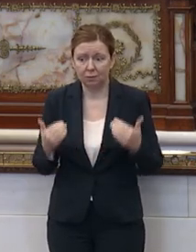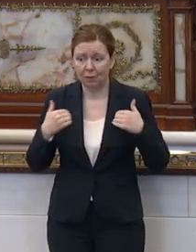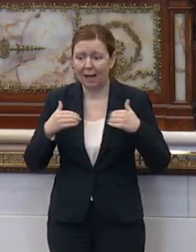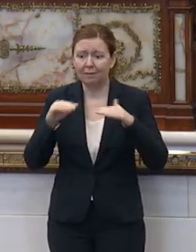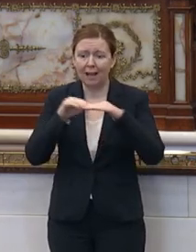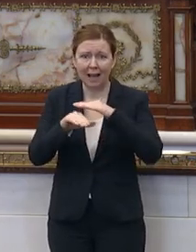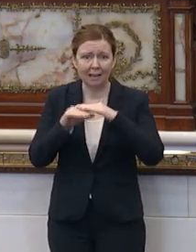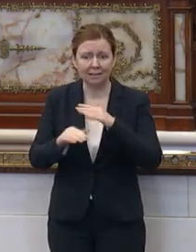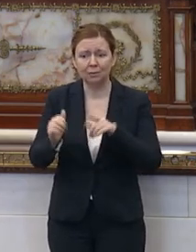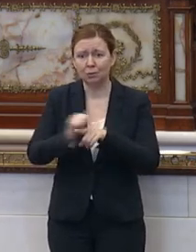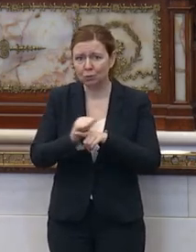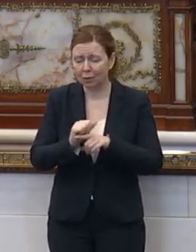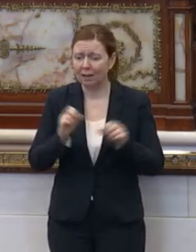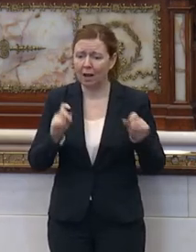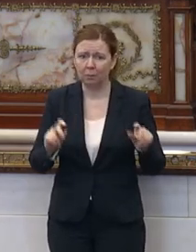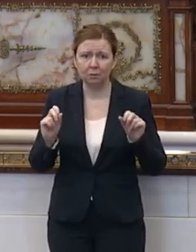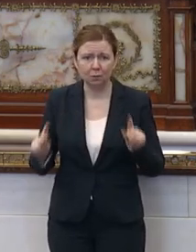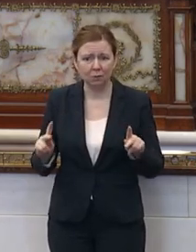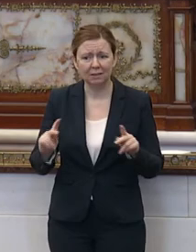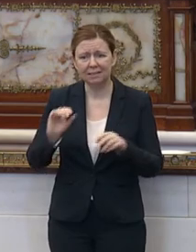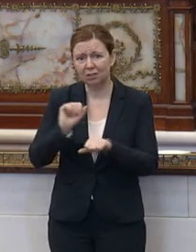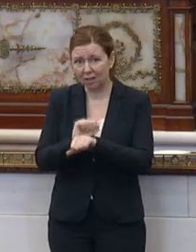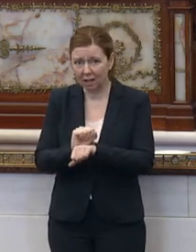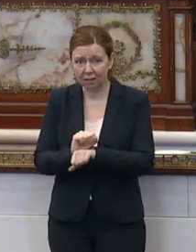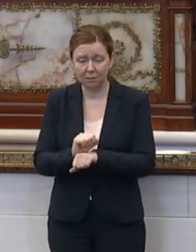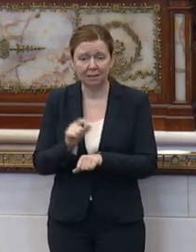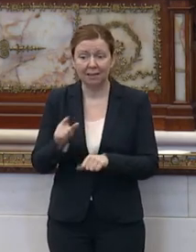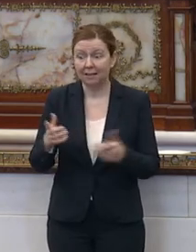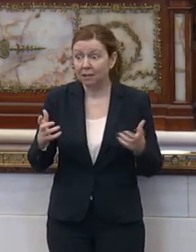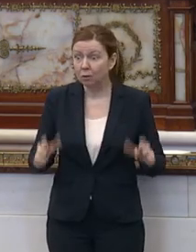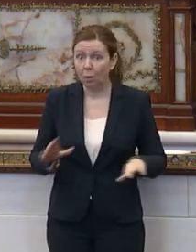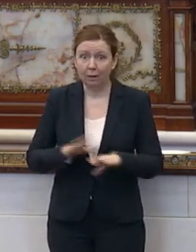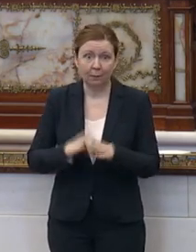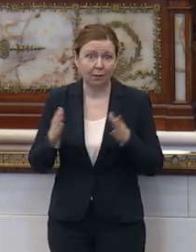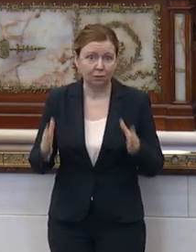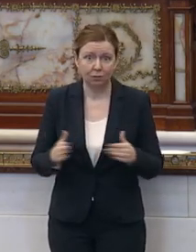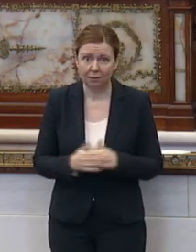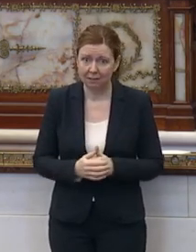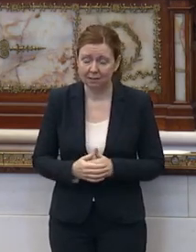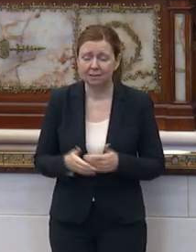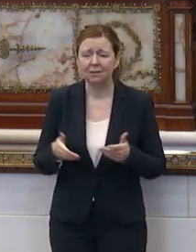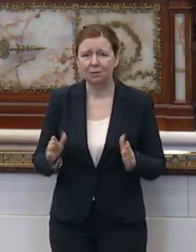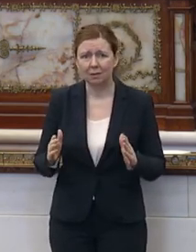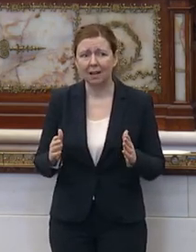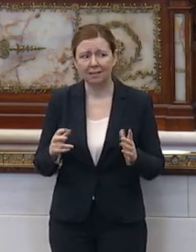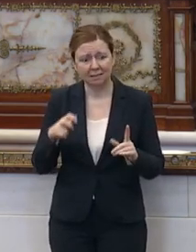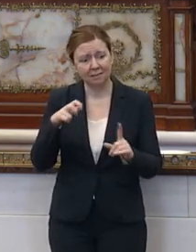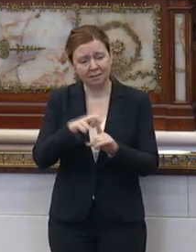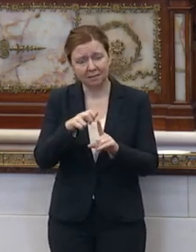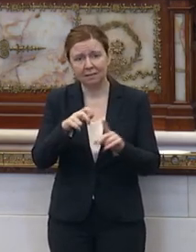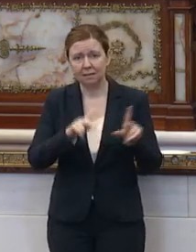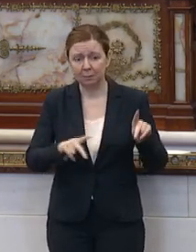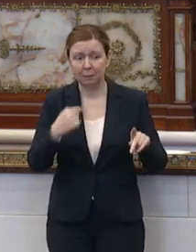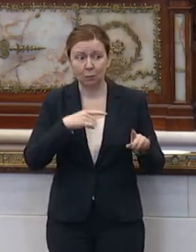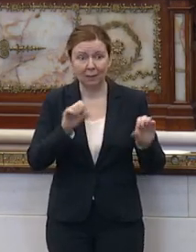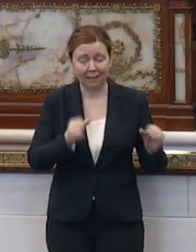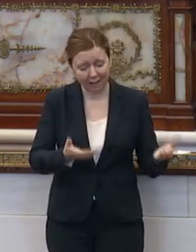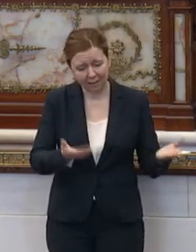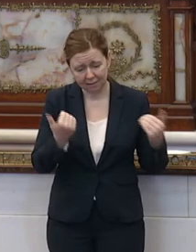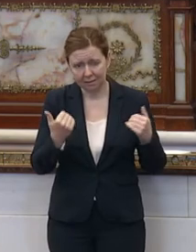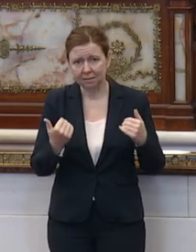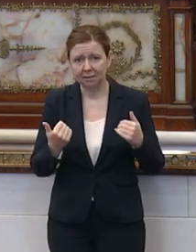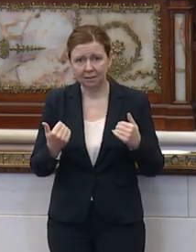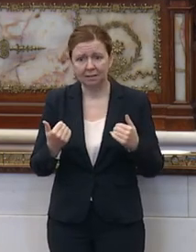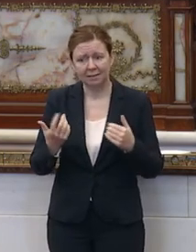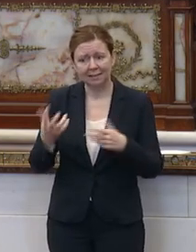have access to training and opportunities and jobs, and they don't want to be on the street. So let's get those that we can off the streets